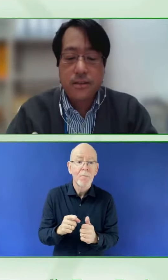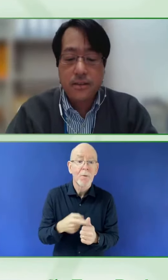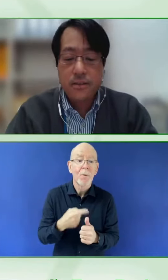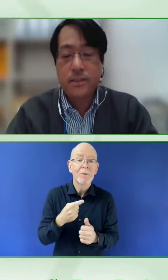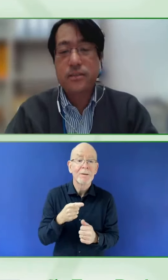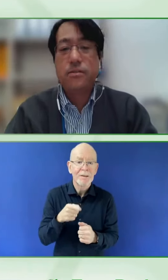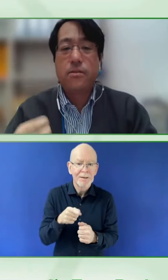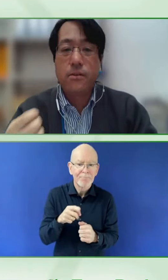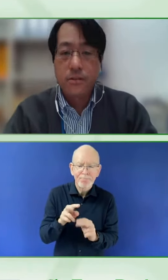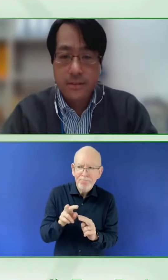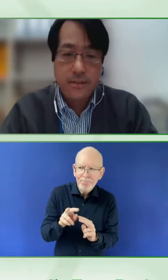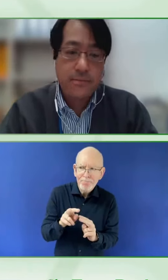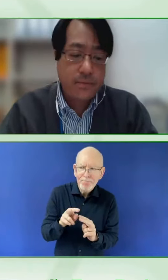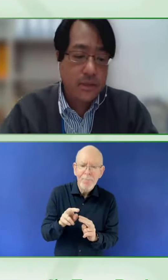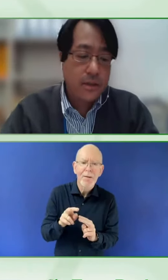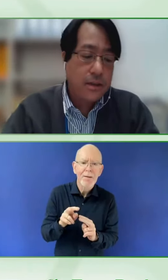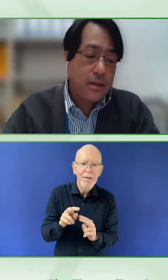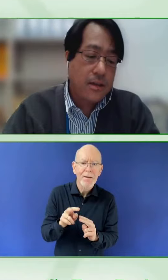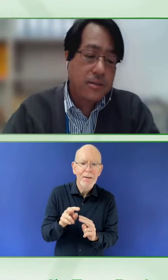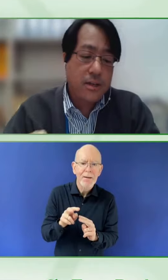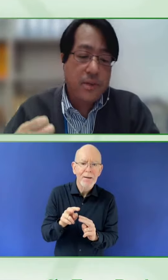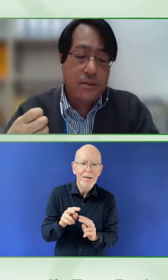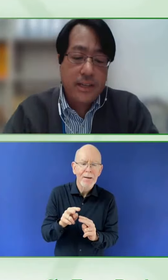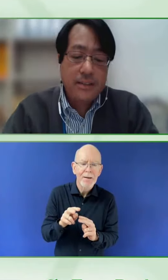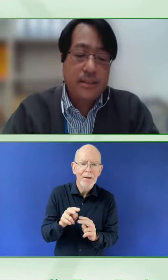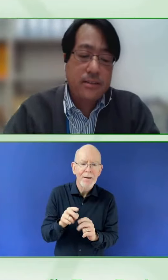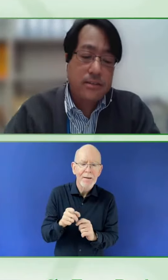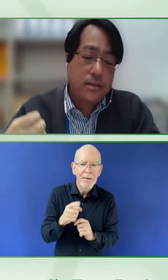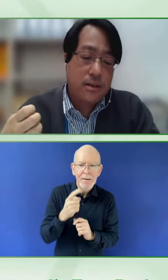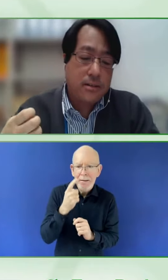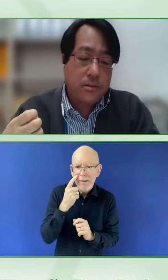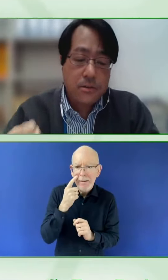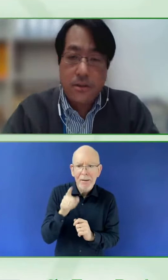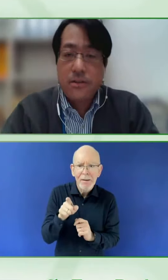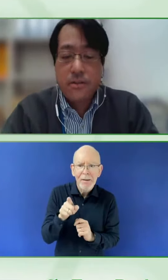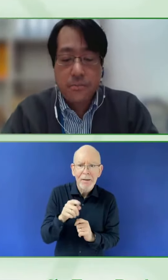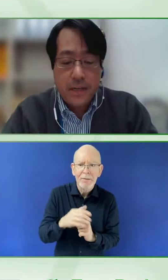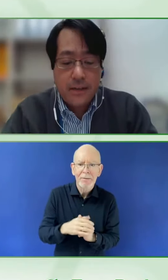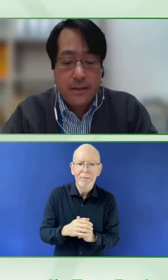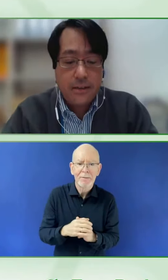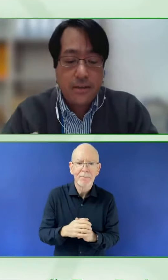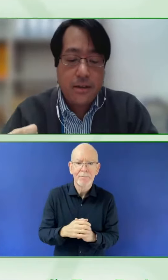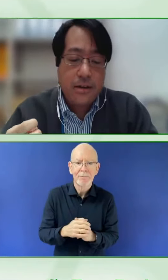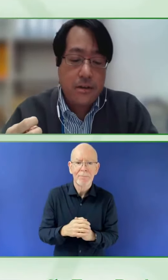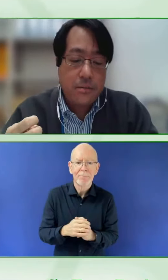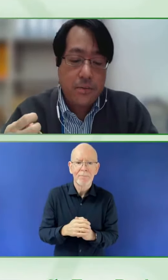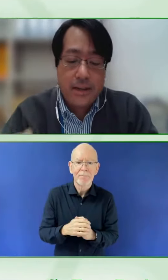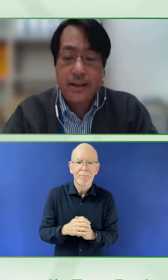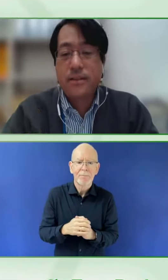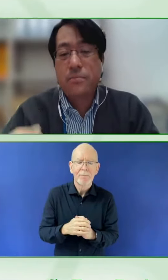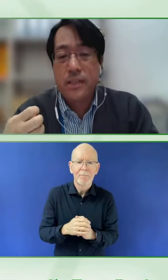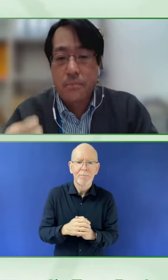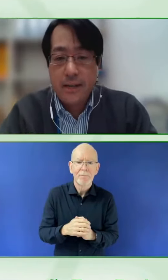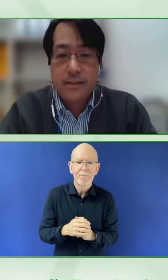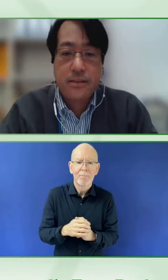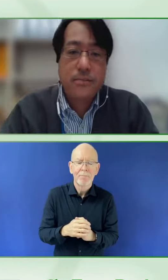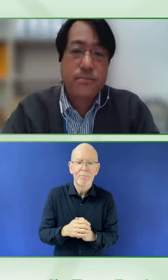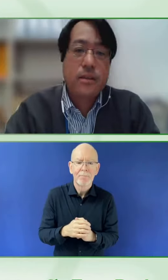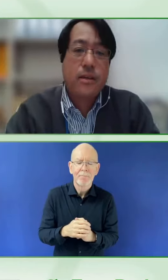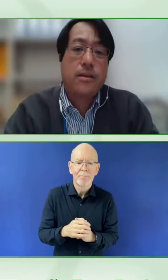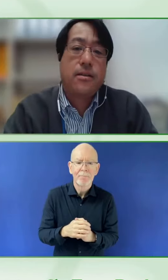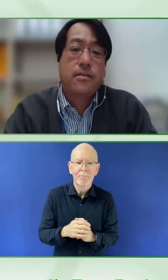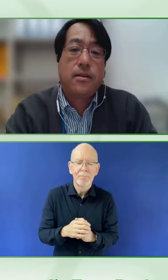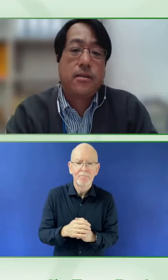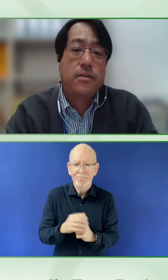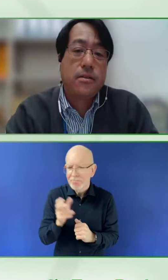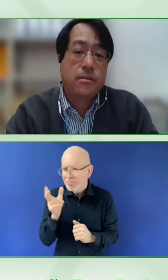circuit is switched on. It can be connected and controlled by a variety of devices.